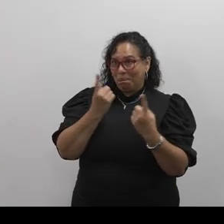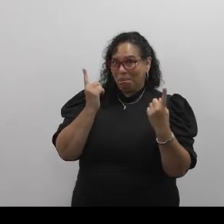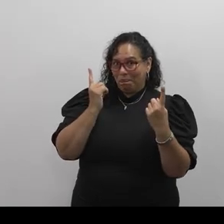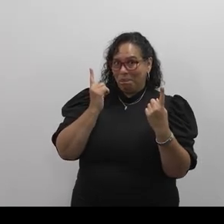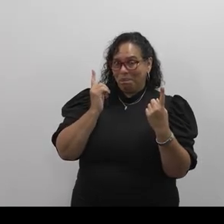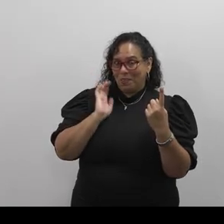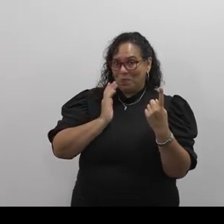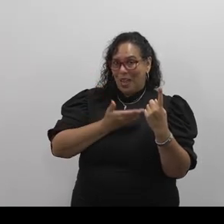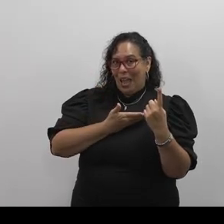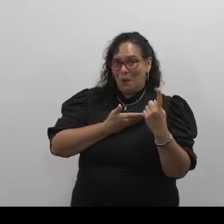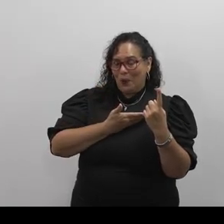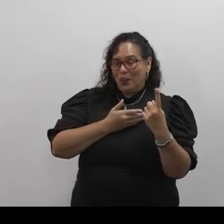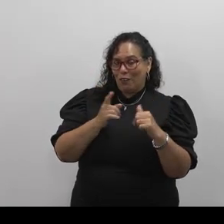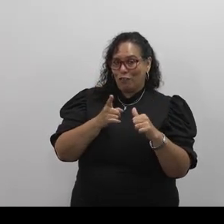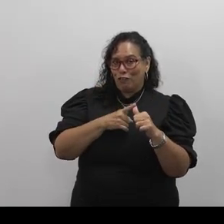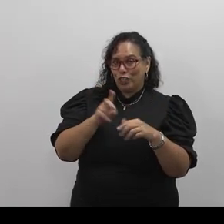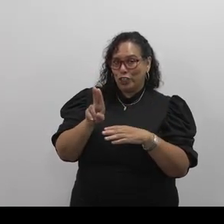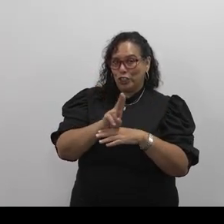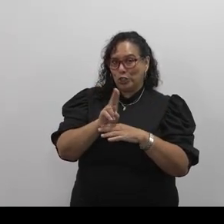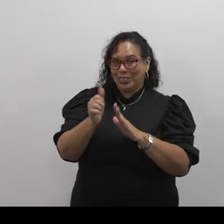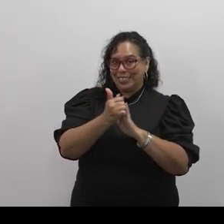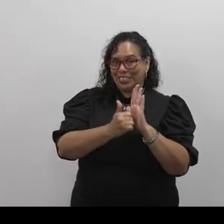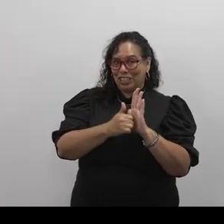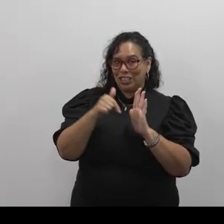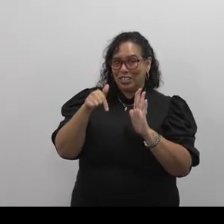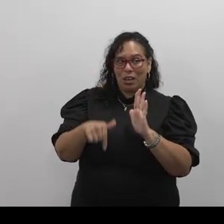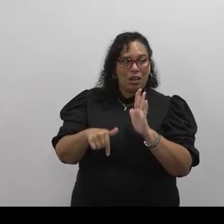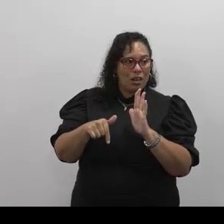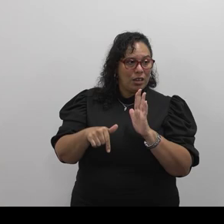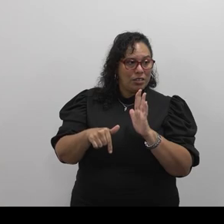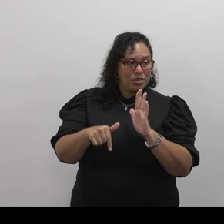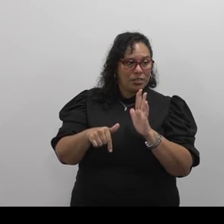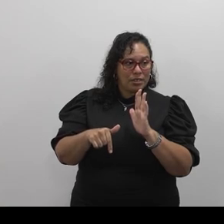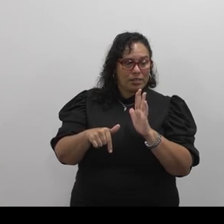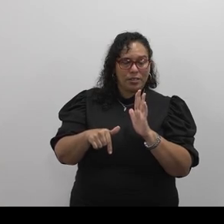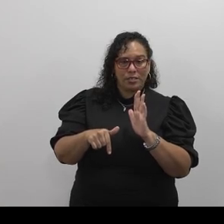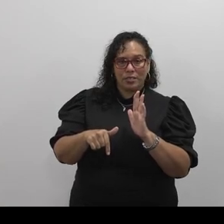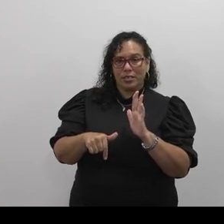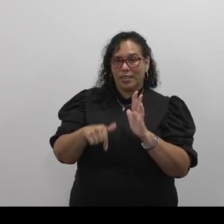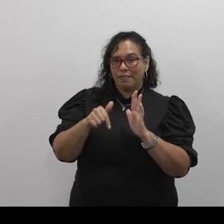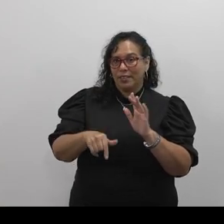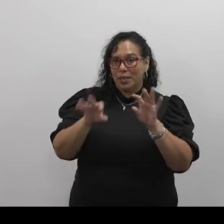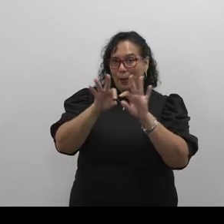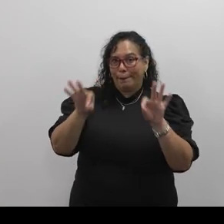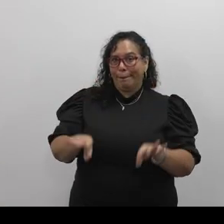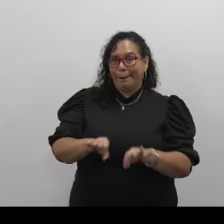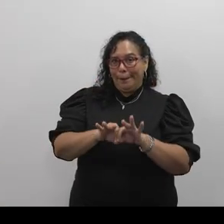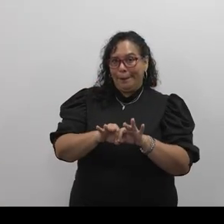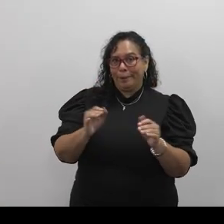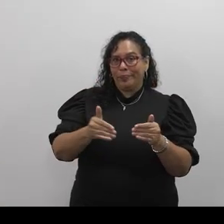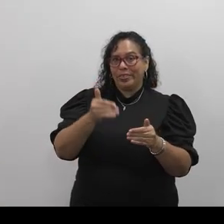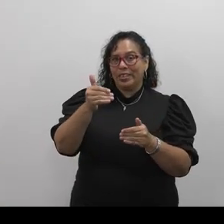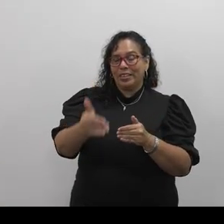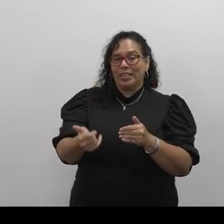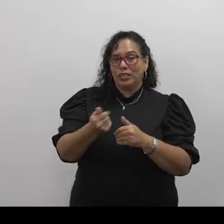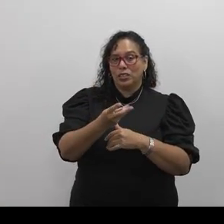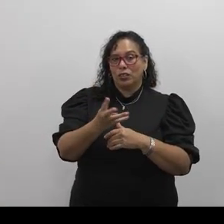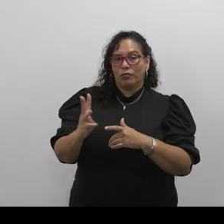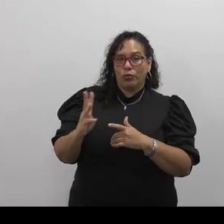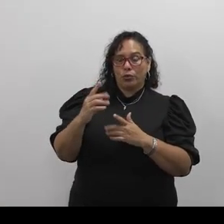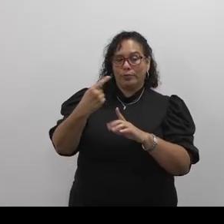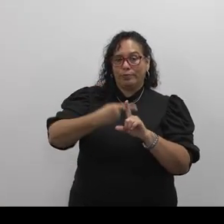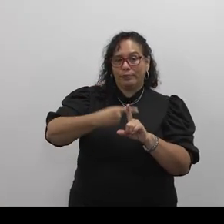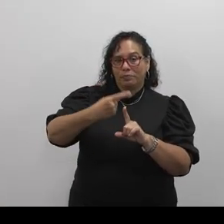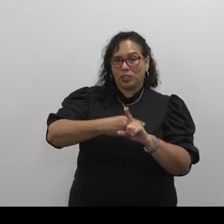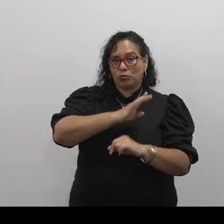first use of an agenda of this format. And then also this will be an opportunity in the next couple of months for the board to